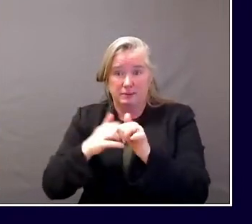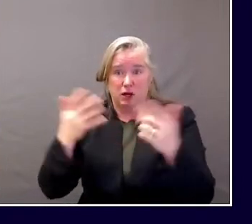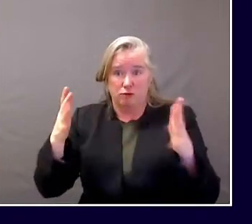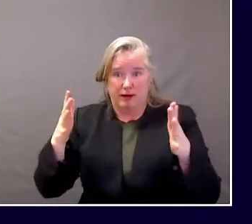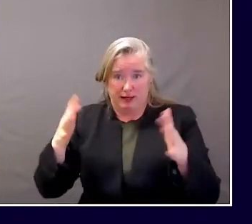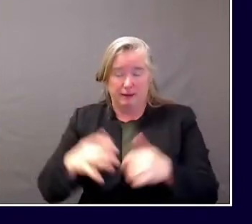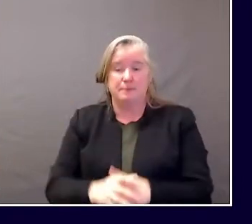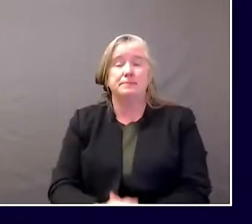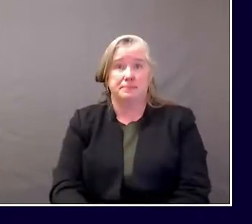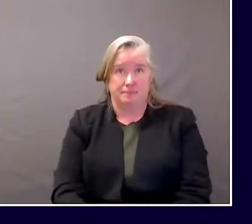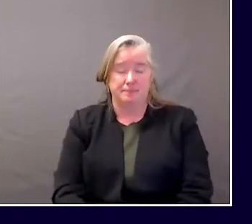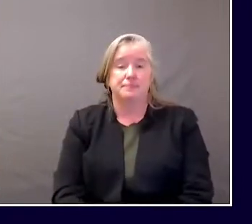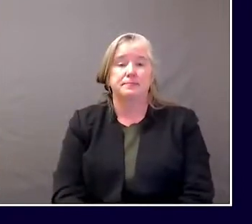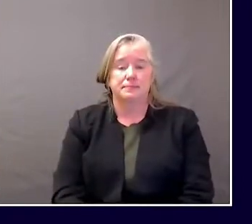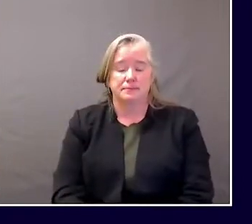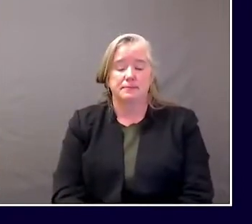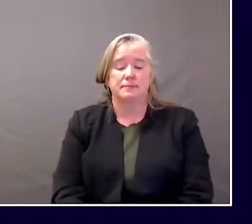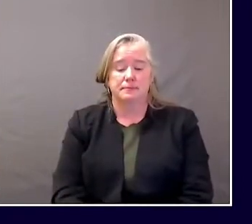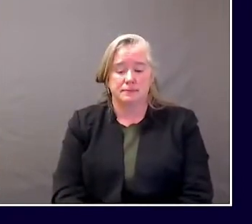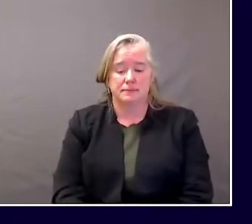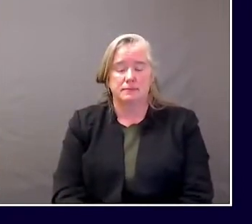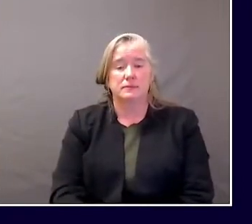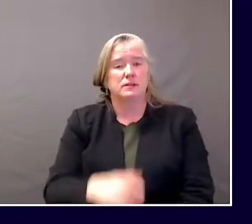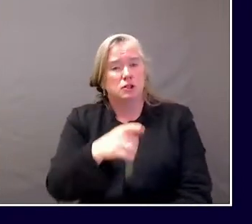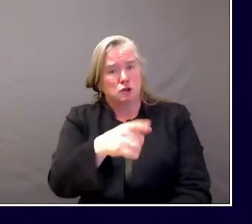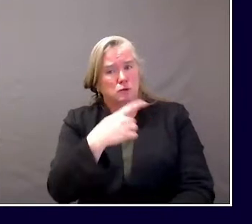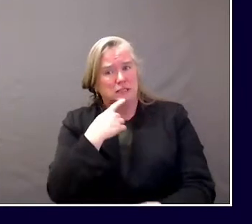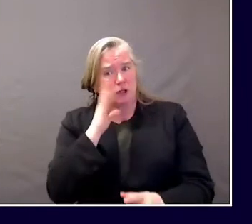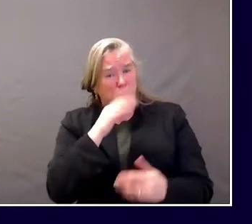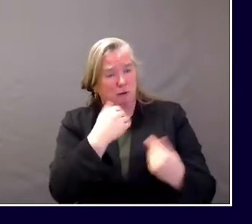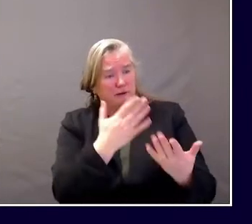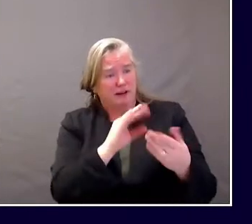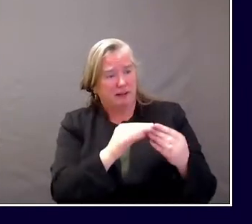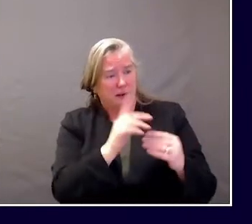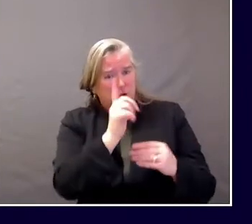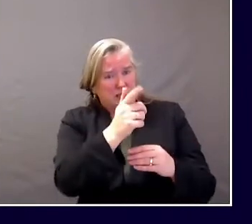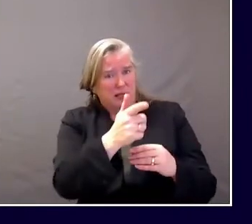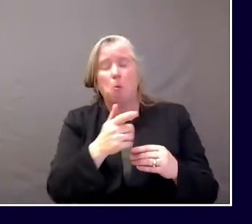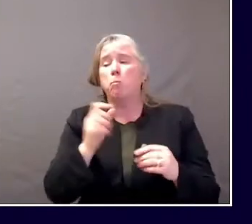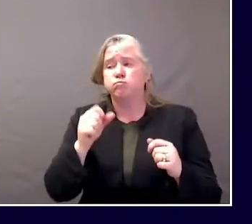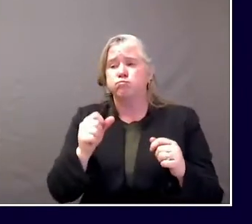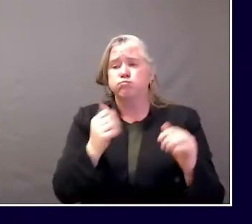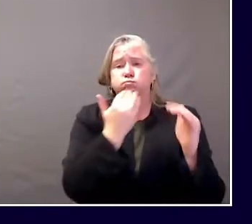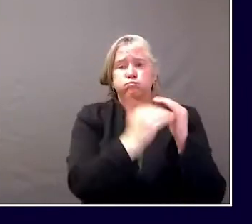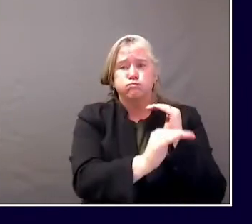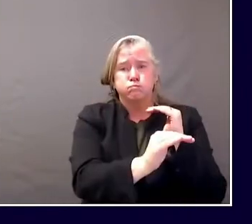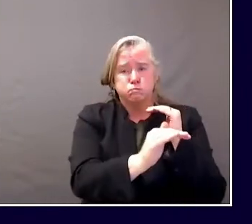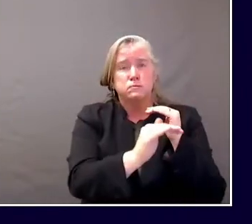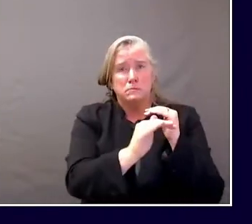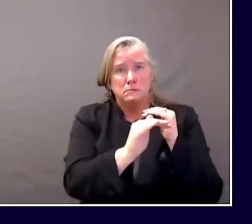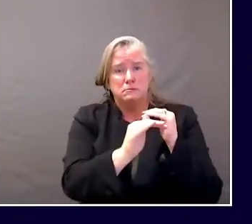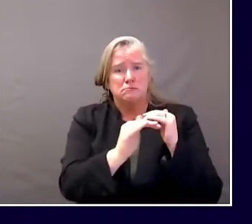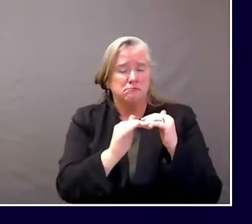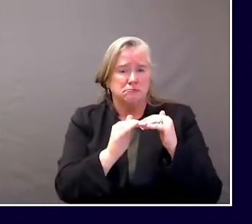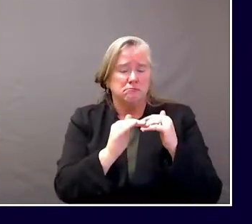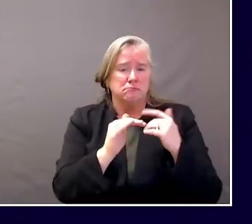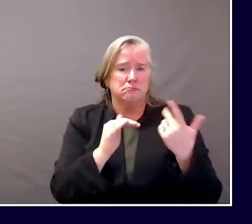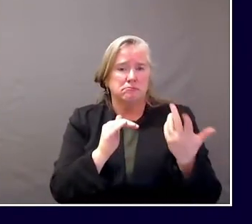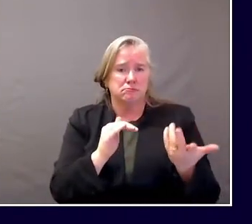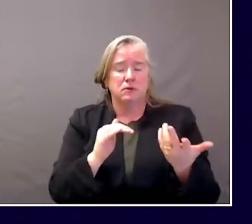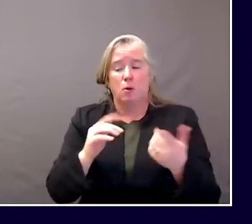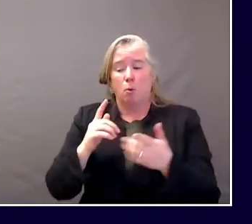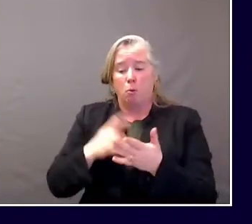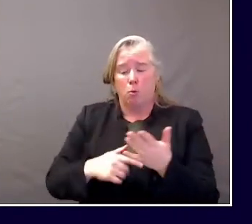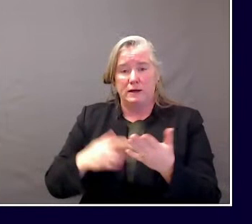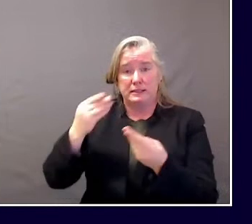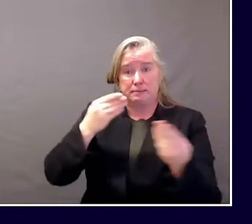And you said you provide those numbers at some point later. Yes. Yeah, we can get you the roll-up of, at the end of at least what has been